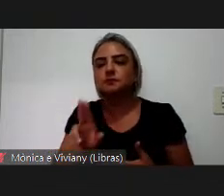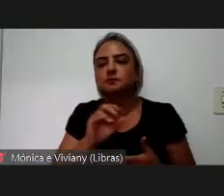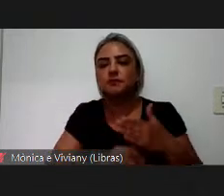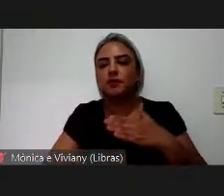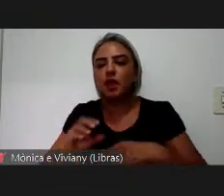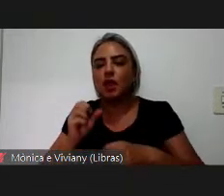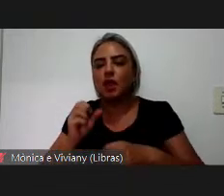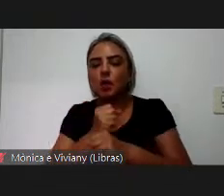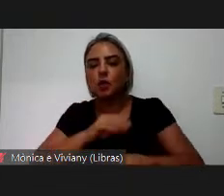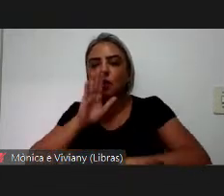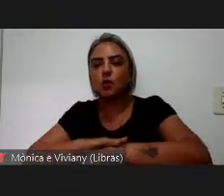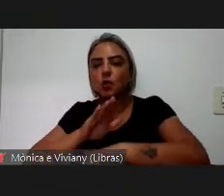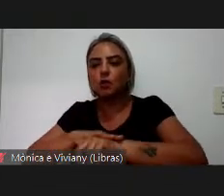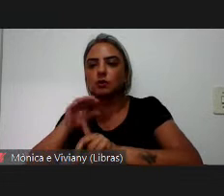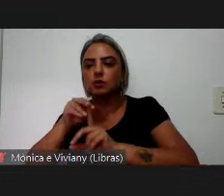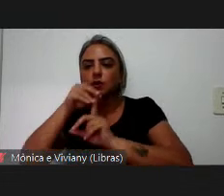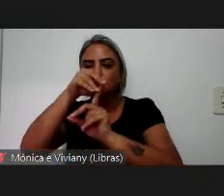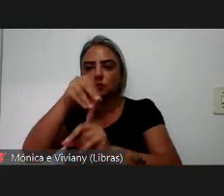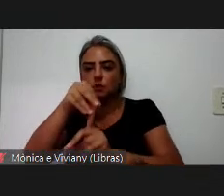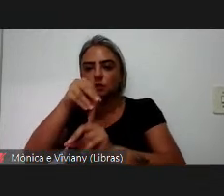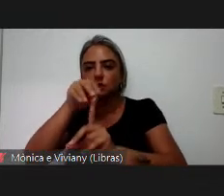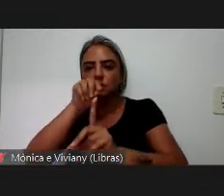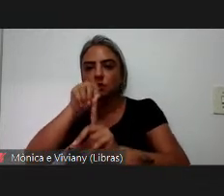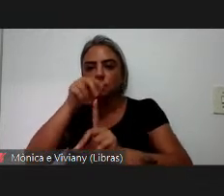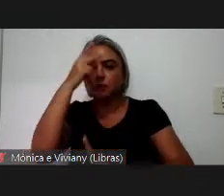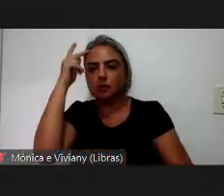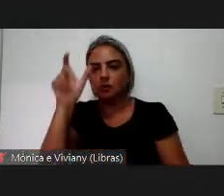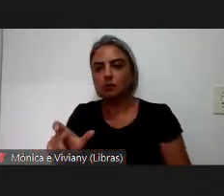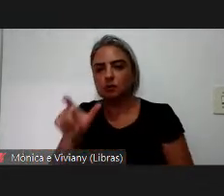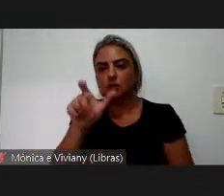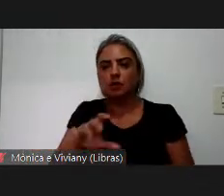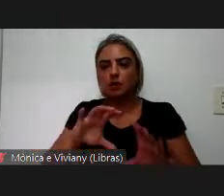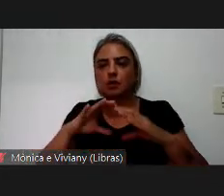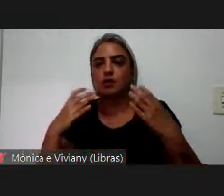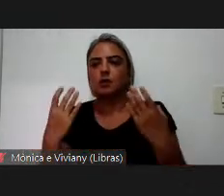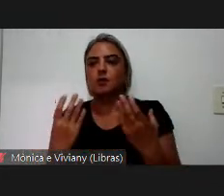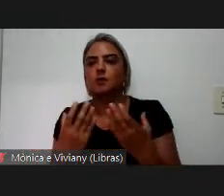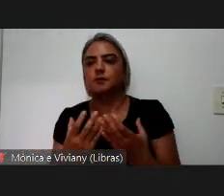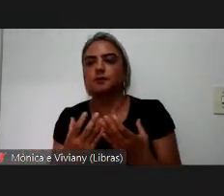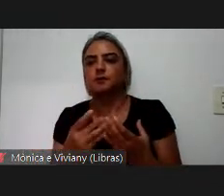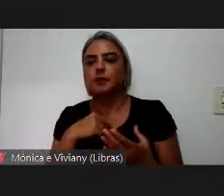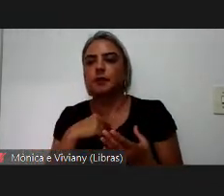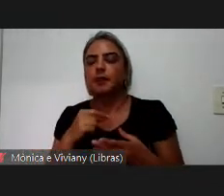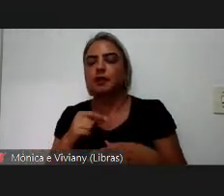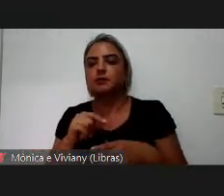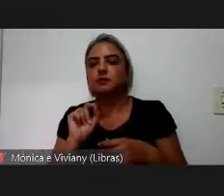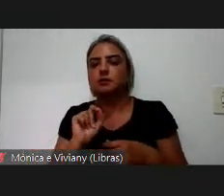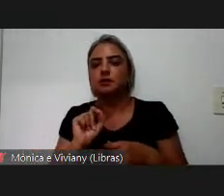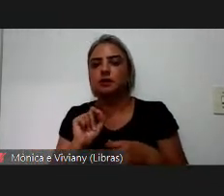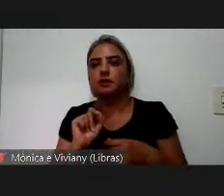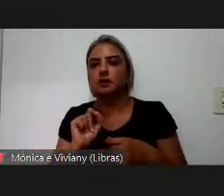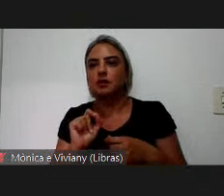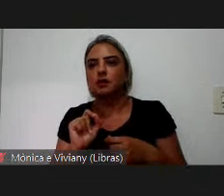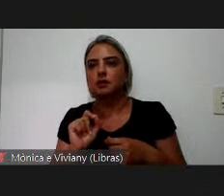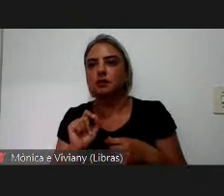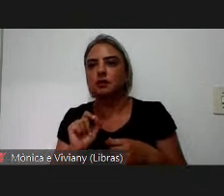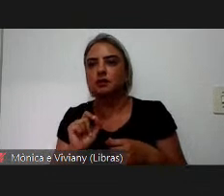necessary to build autonomy and protagonism of the